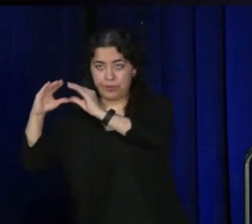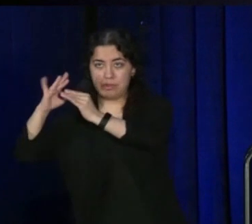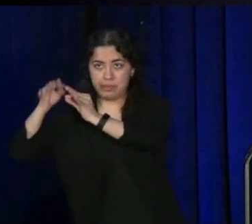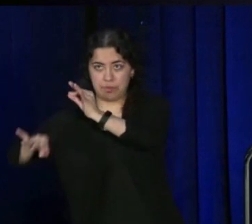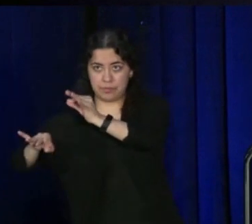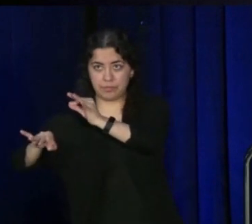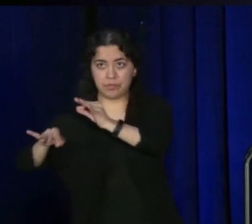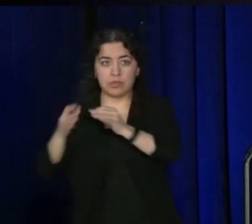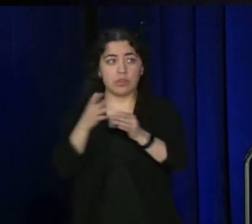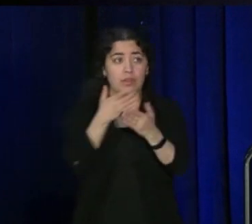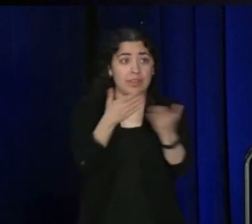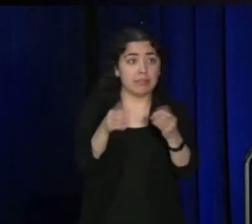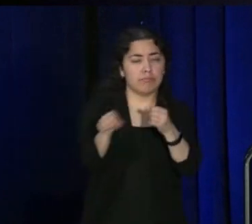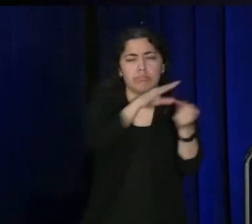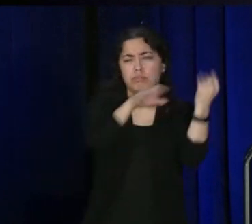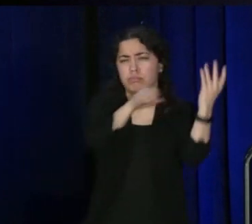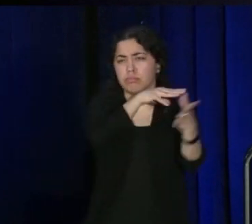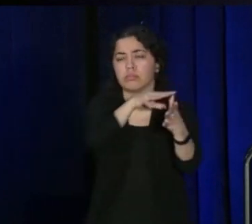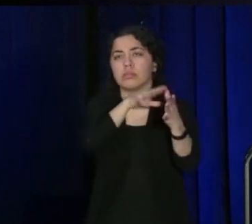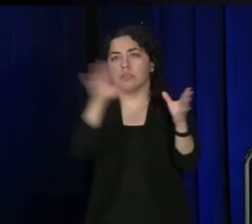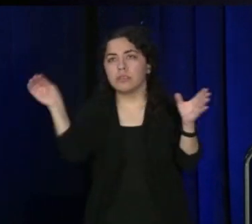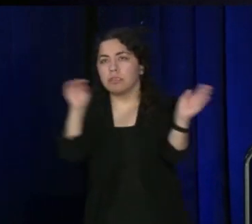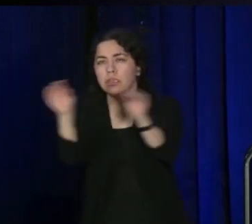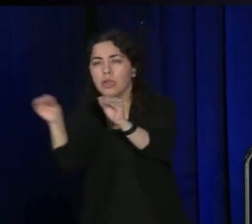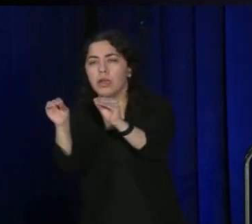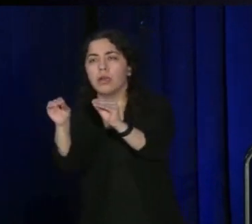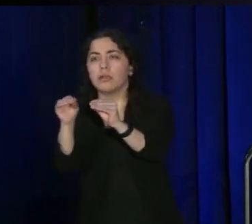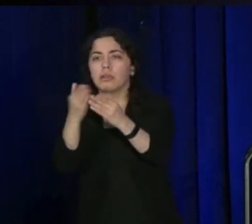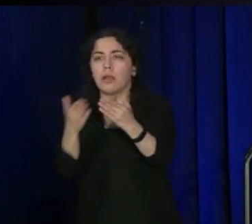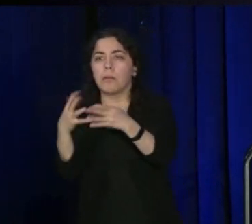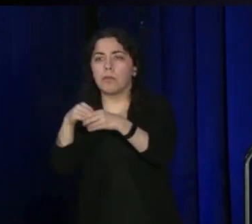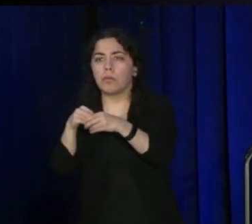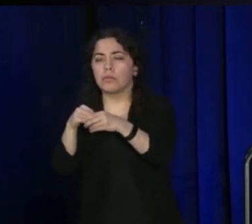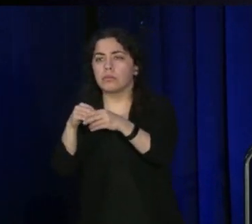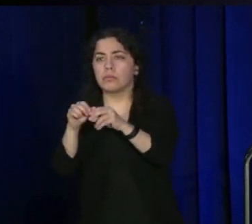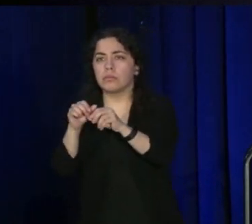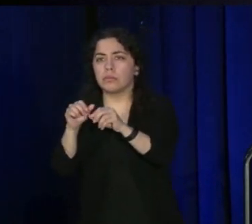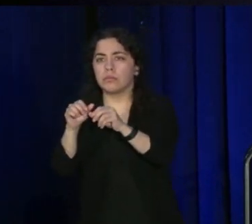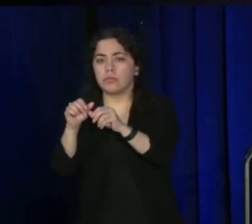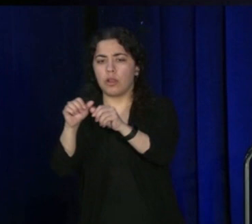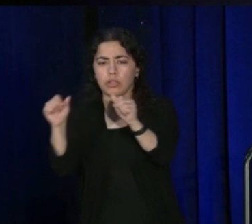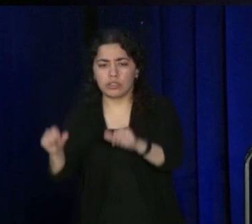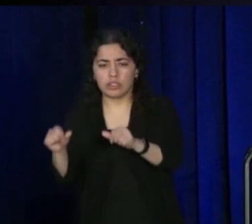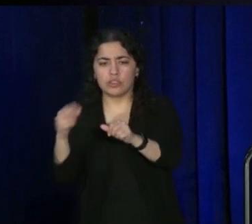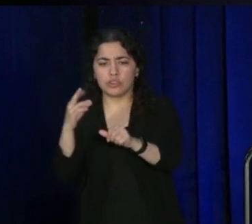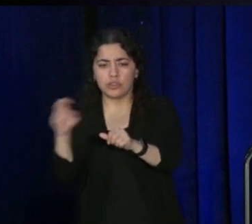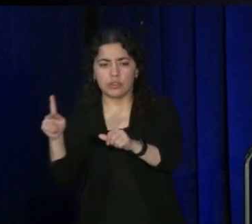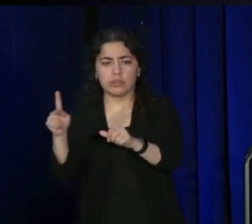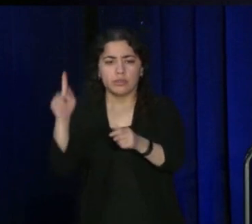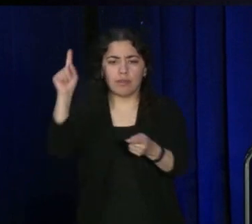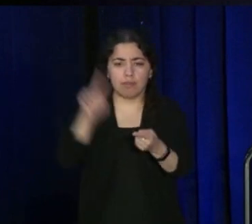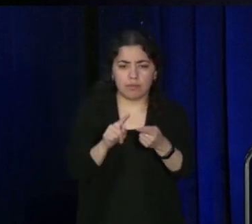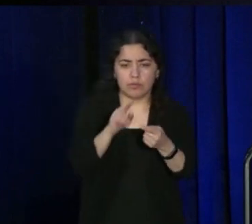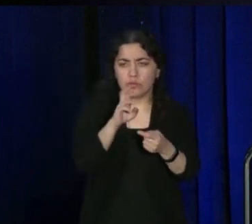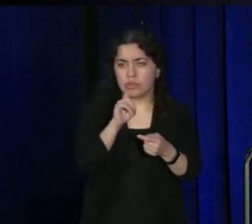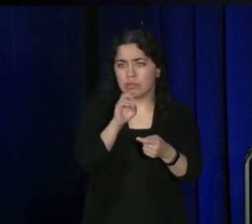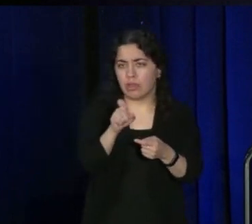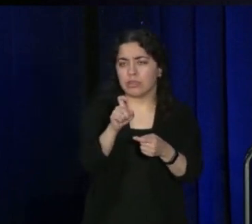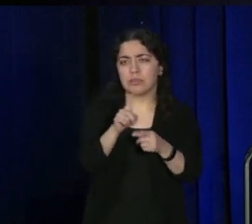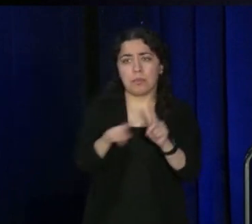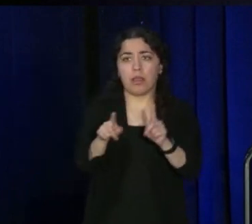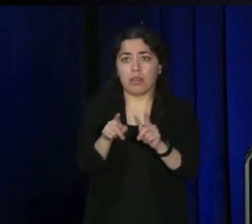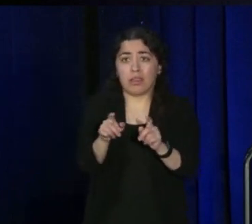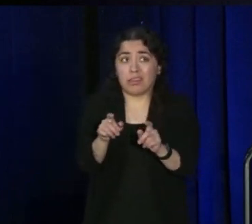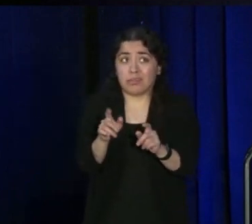moved to component architecture, hooks, getting rid of Redux. That makes things a lot easier. But it could have been this way at the start. We could have made a